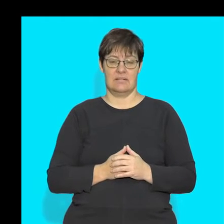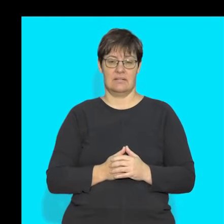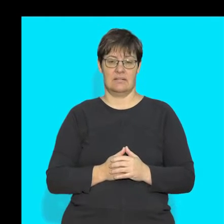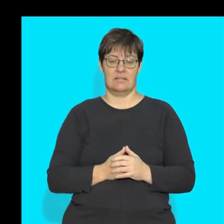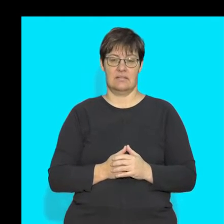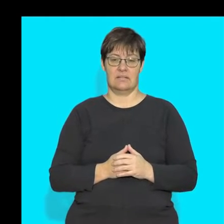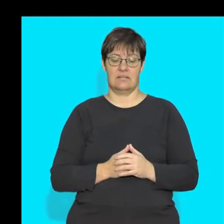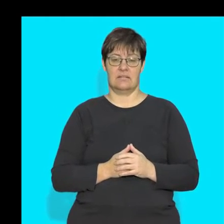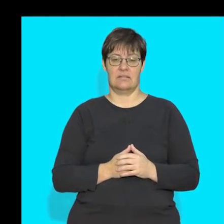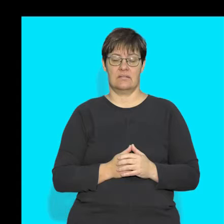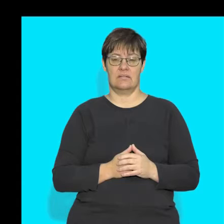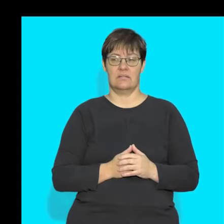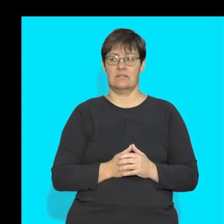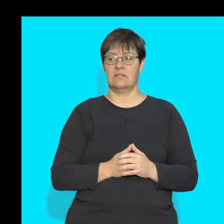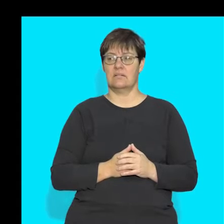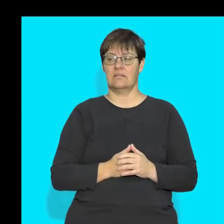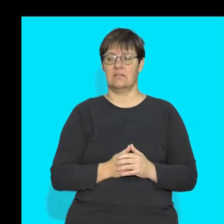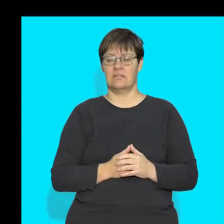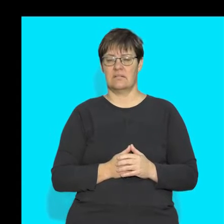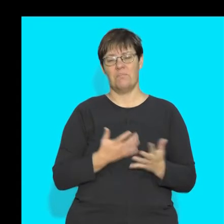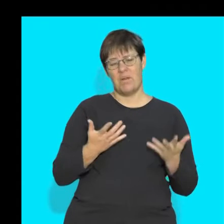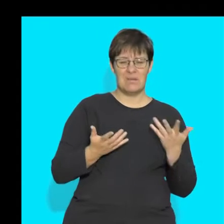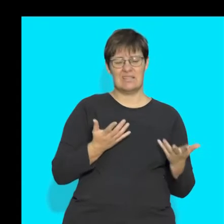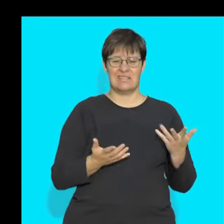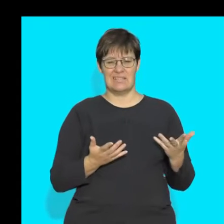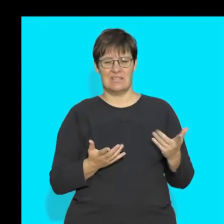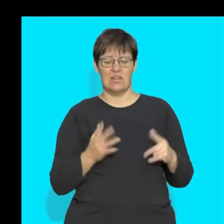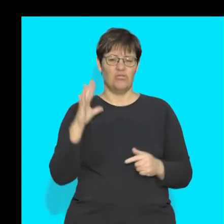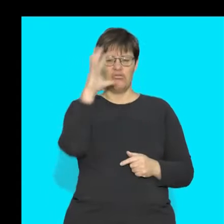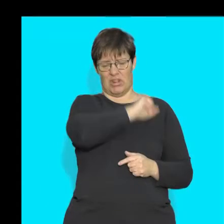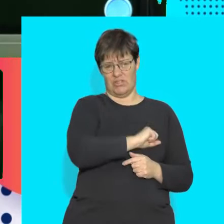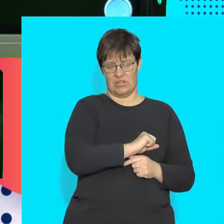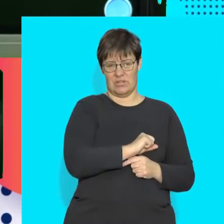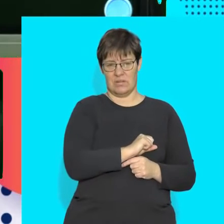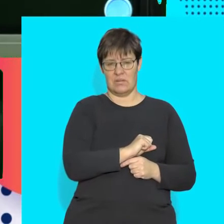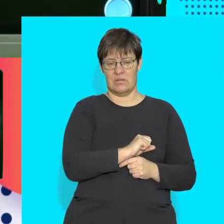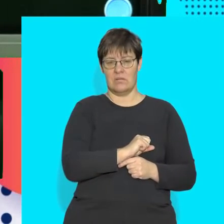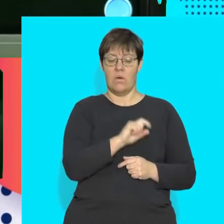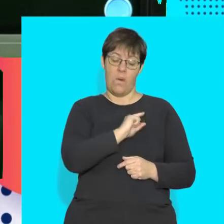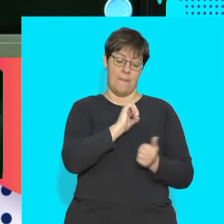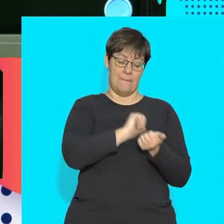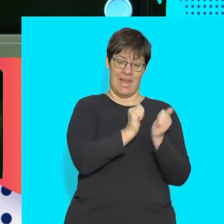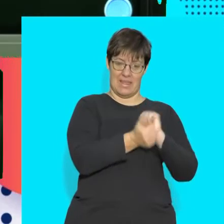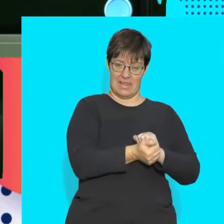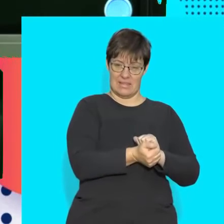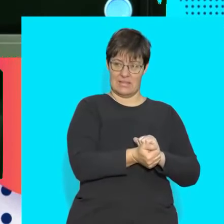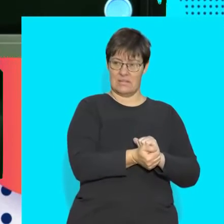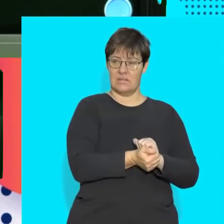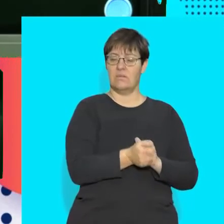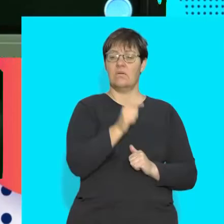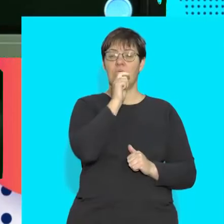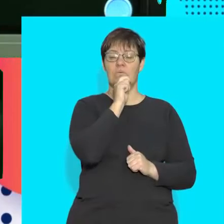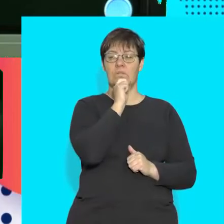In this case, please, and this is where it gets a little strange for us, because in maths, we would